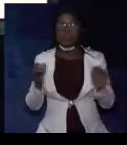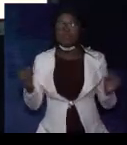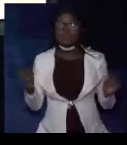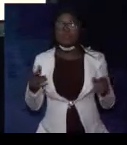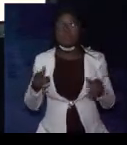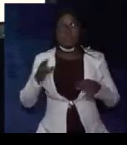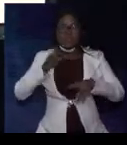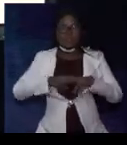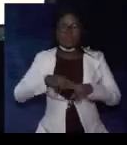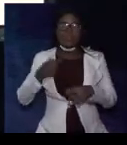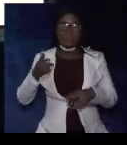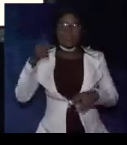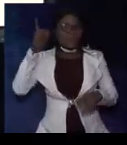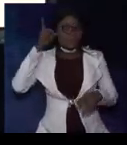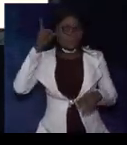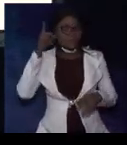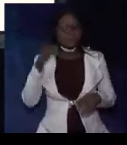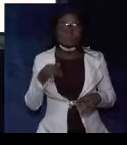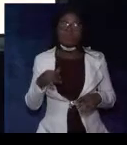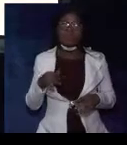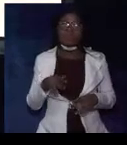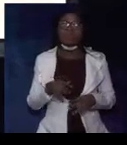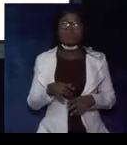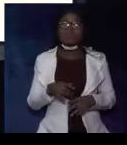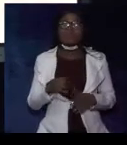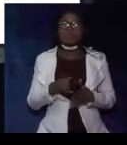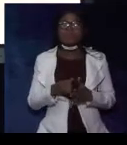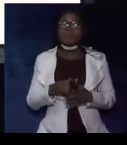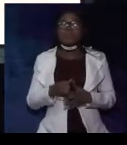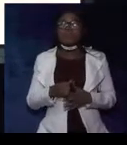up and listen to this story while I read it.